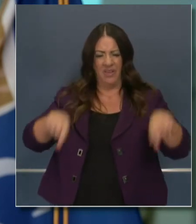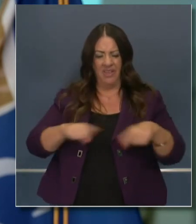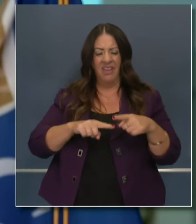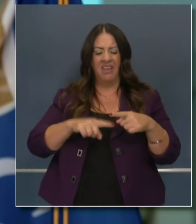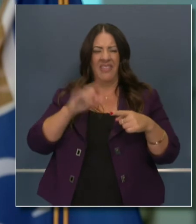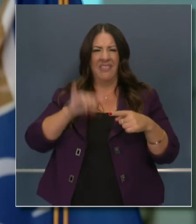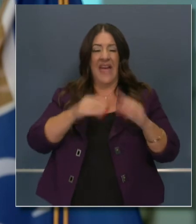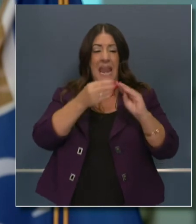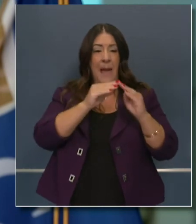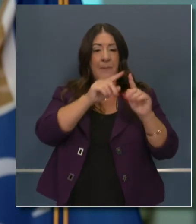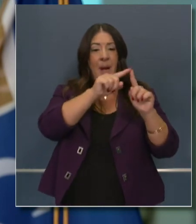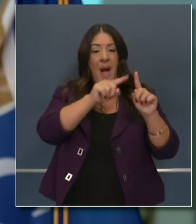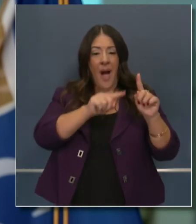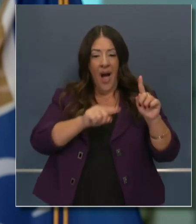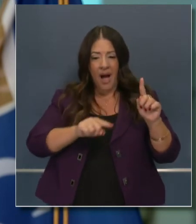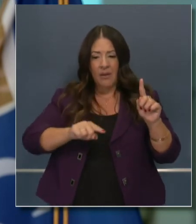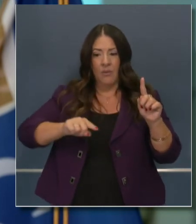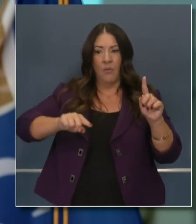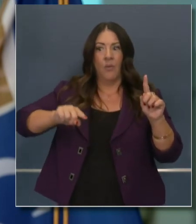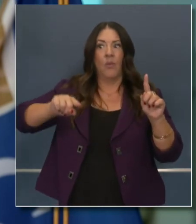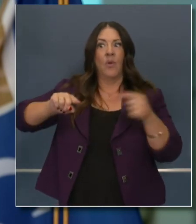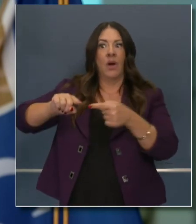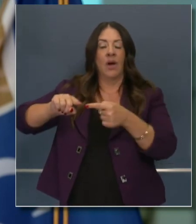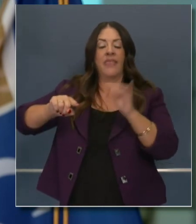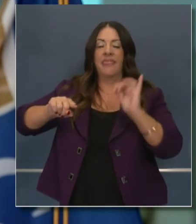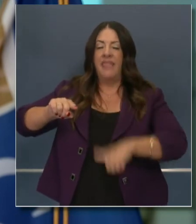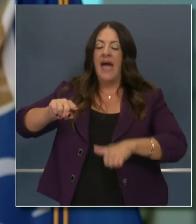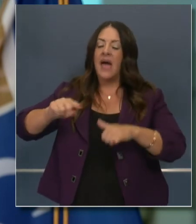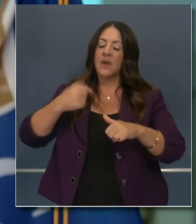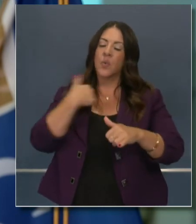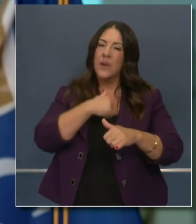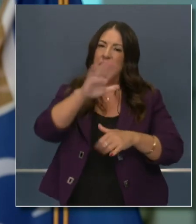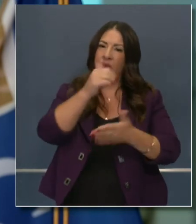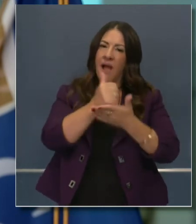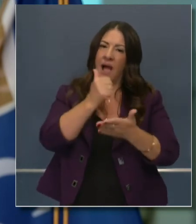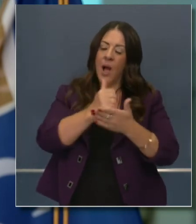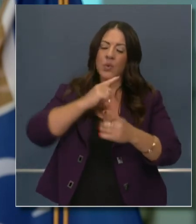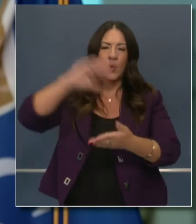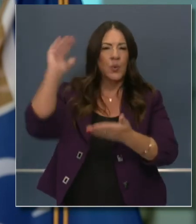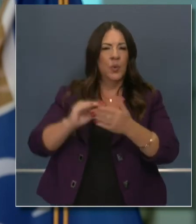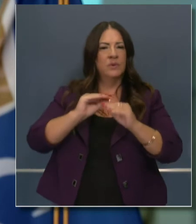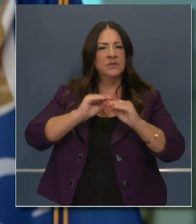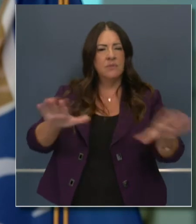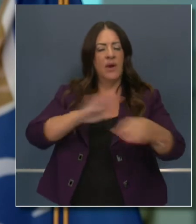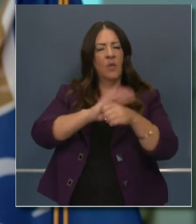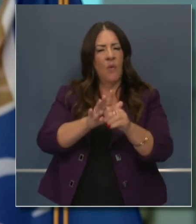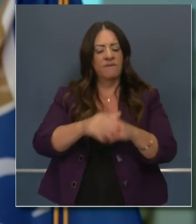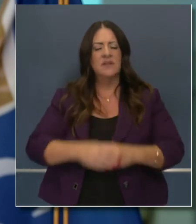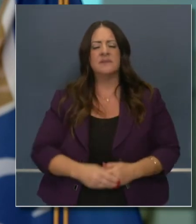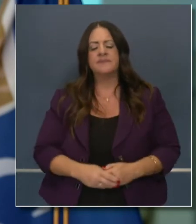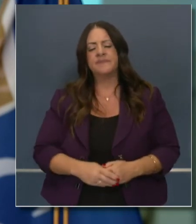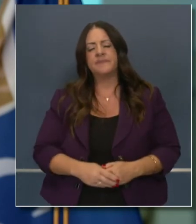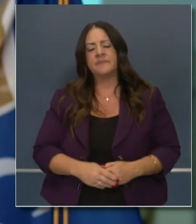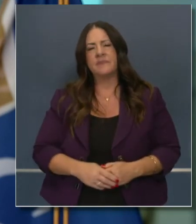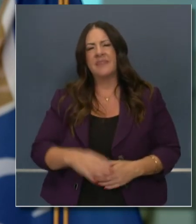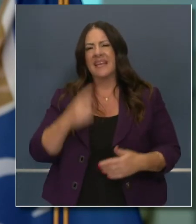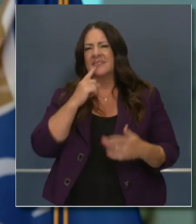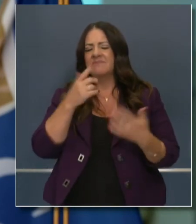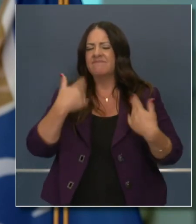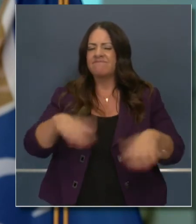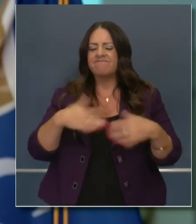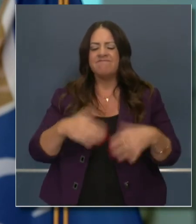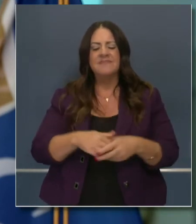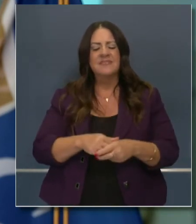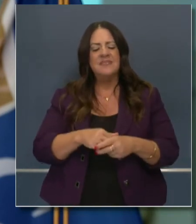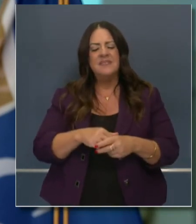being vigilant, importance of maintaining our vigilance to mitigate the spread. Accordingly, I can't impress upon people more